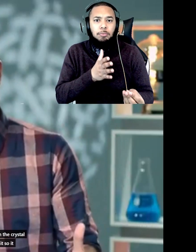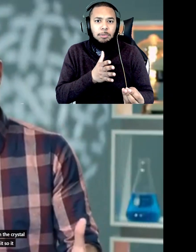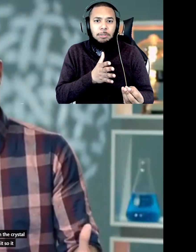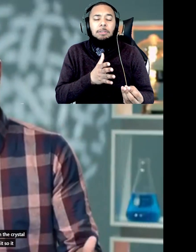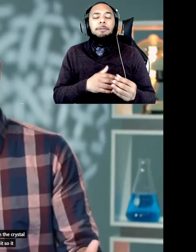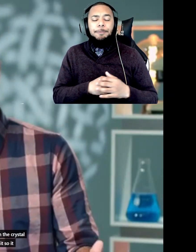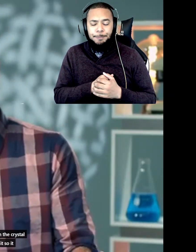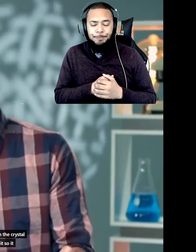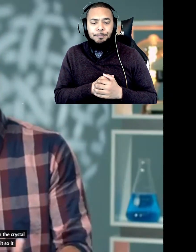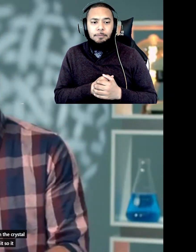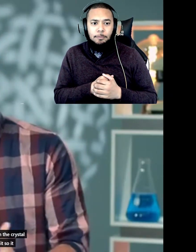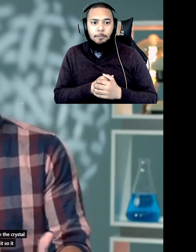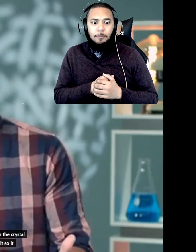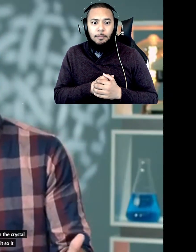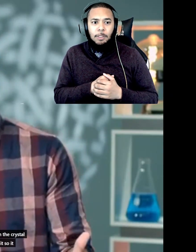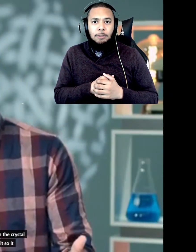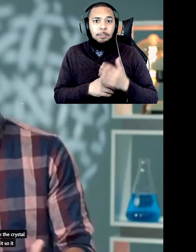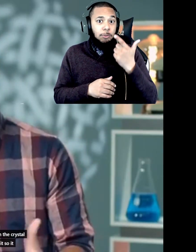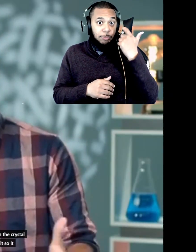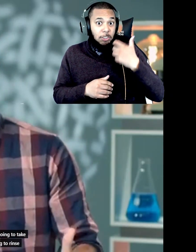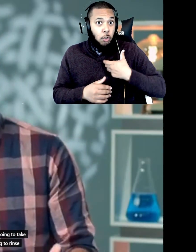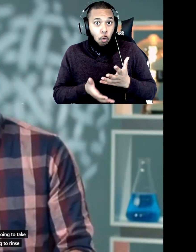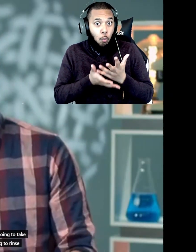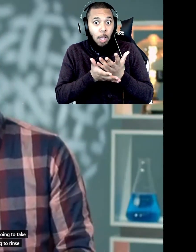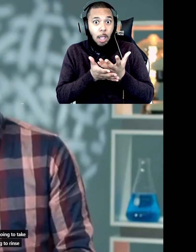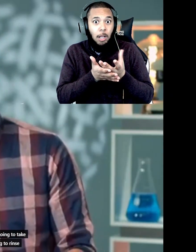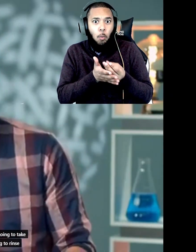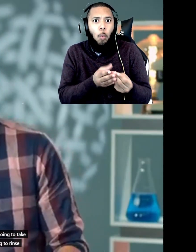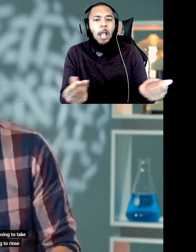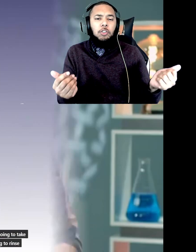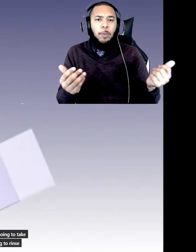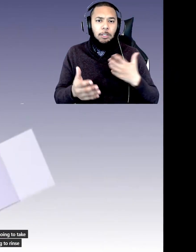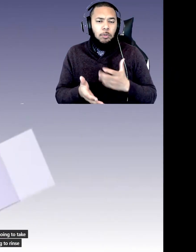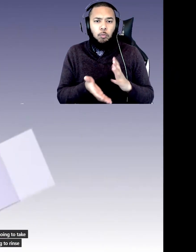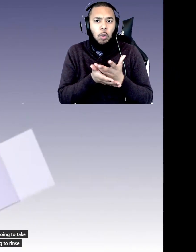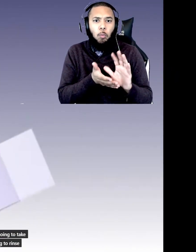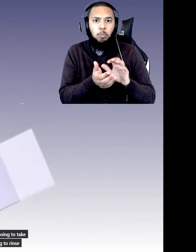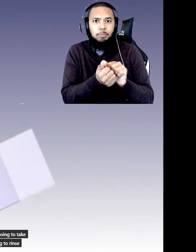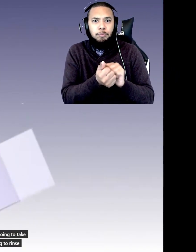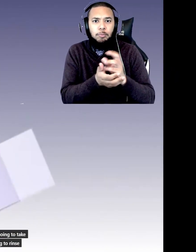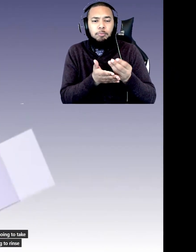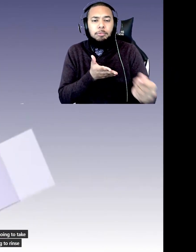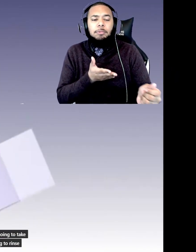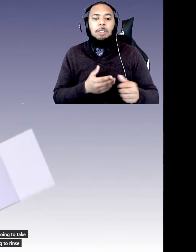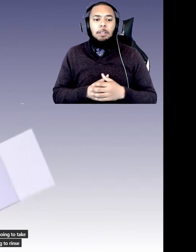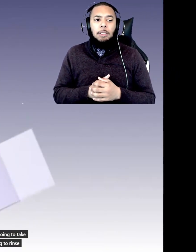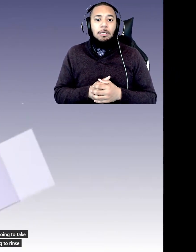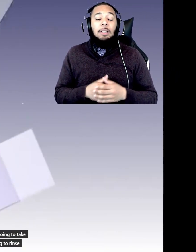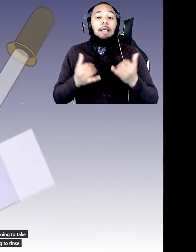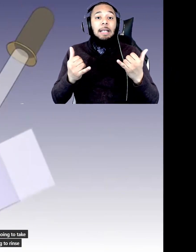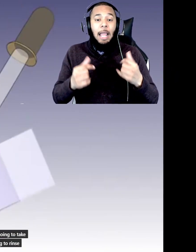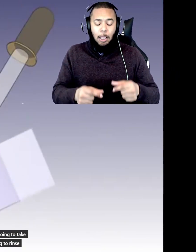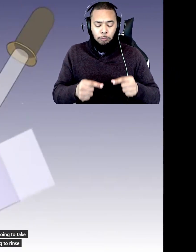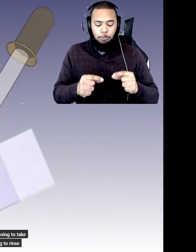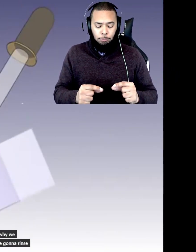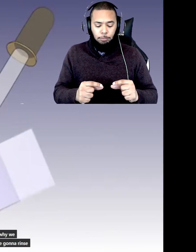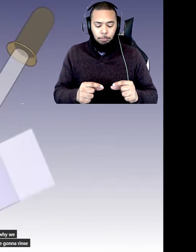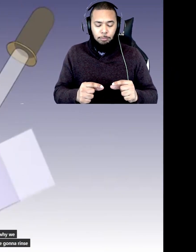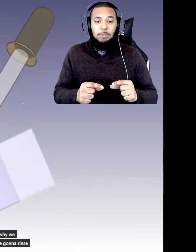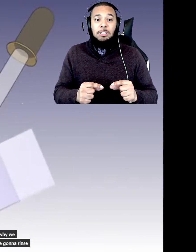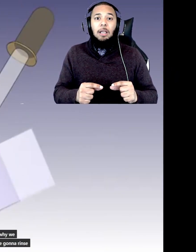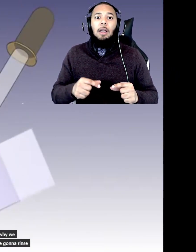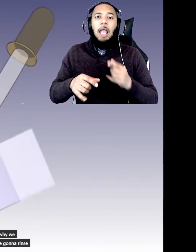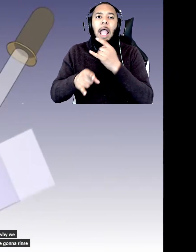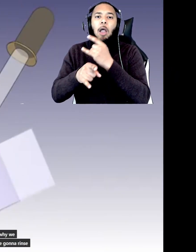going to bind with the crystal violet, and that makes it so it won't dissolve. Then we're going to take that slide and we're going to rinse it